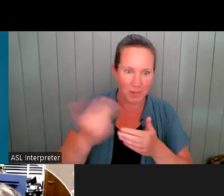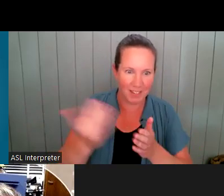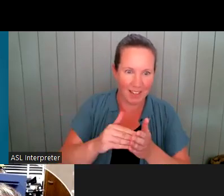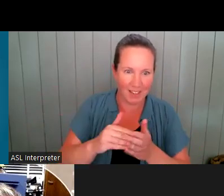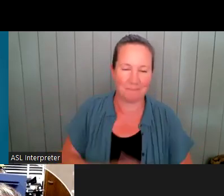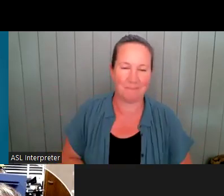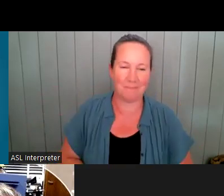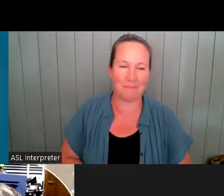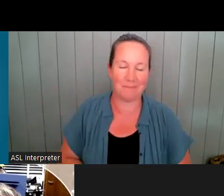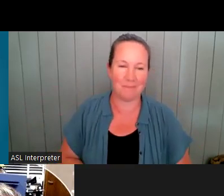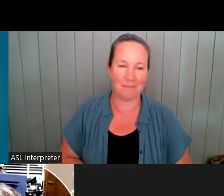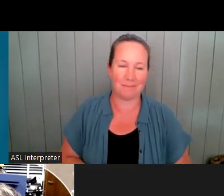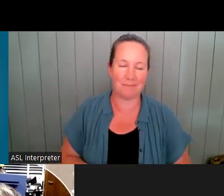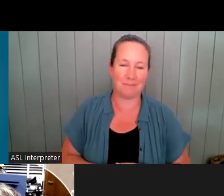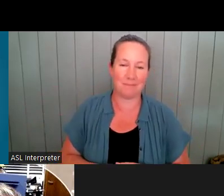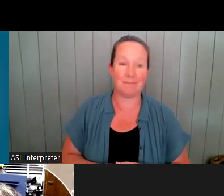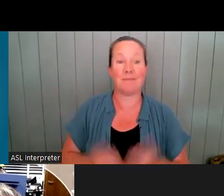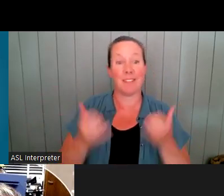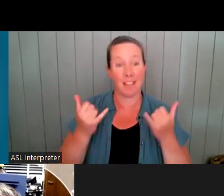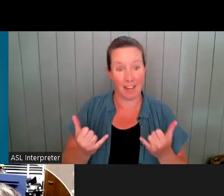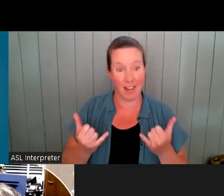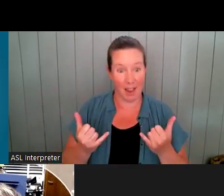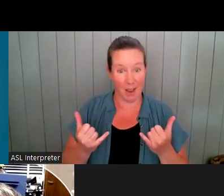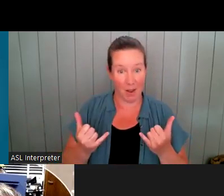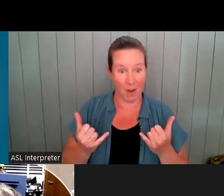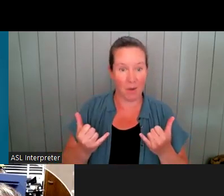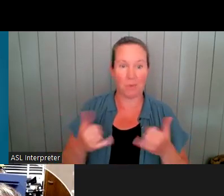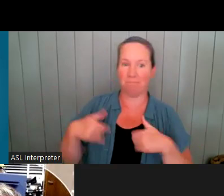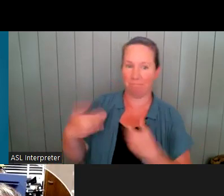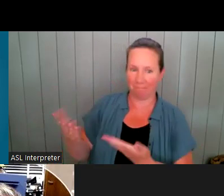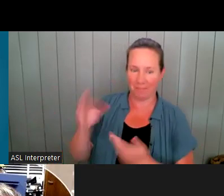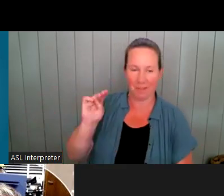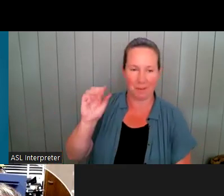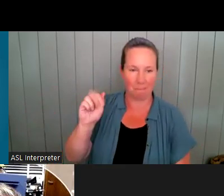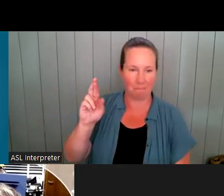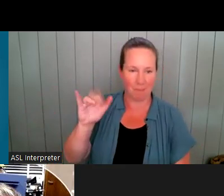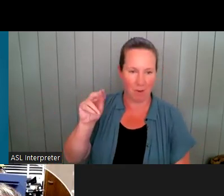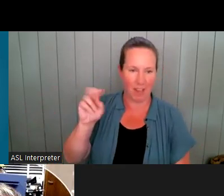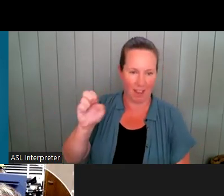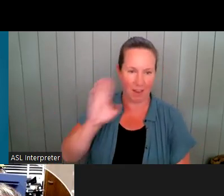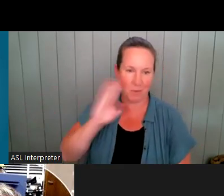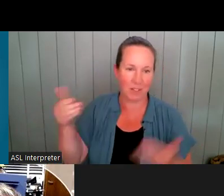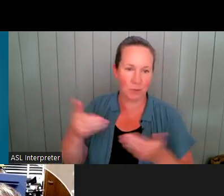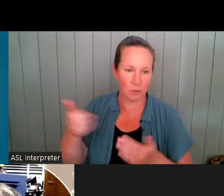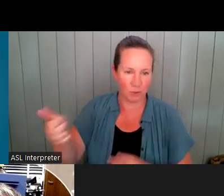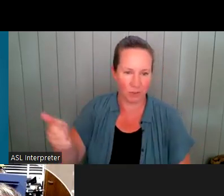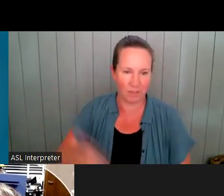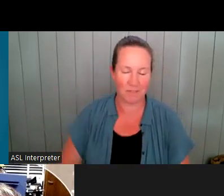we go any further, I'm going to invite my co-presenter, Marianne, to introduce herself.